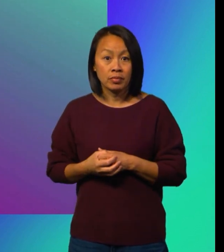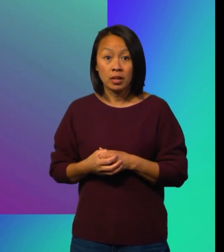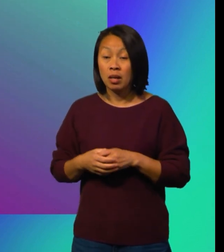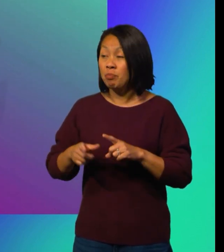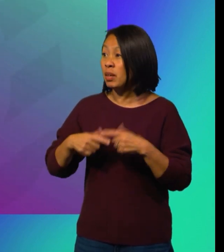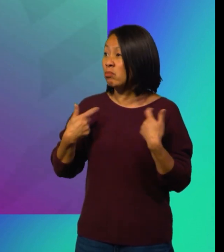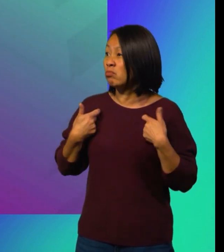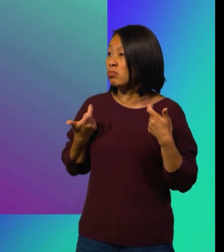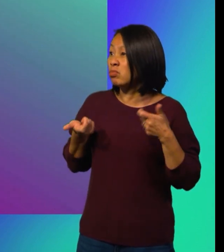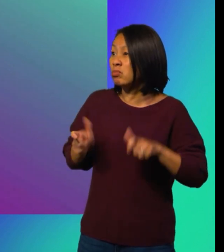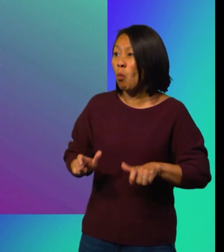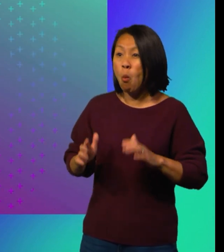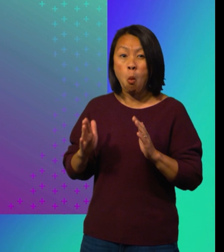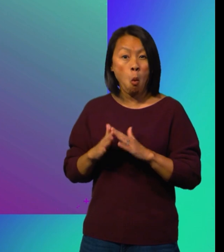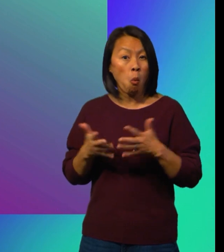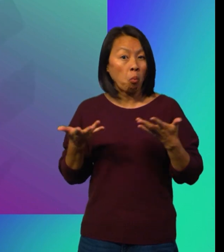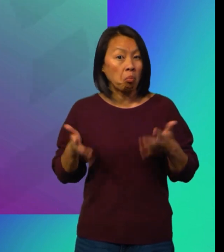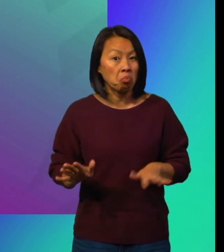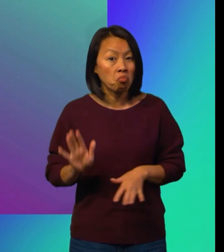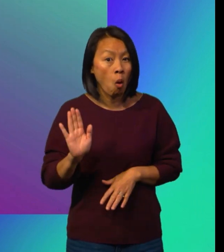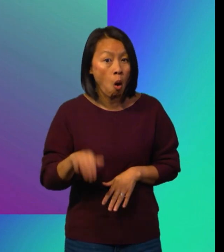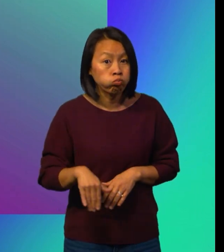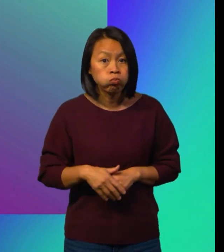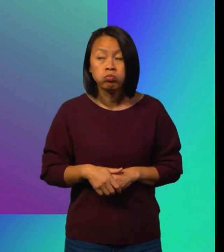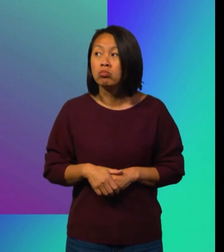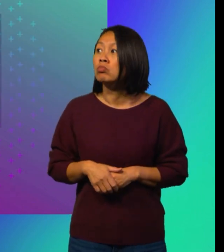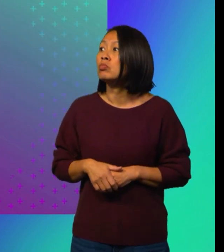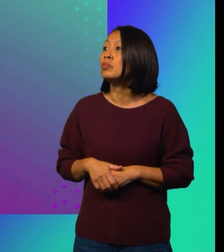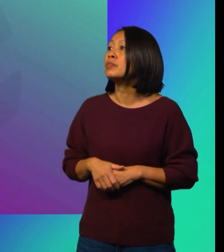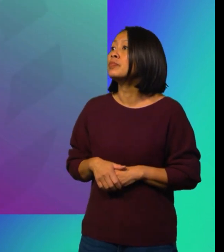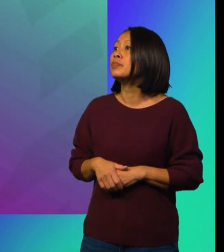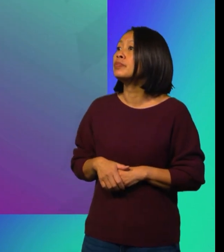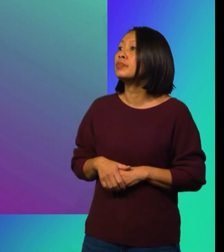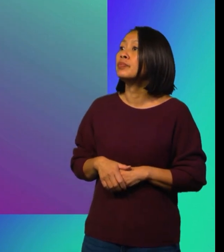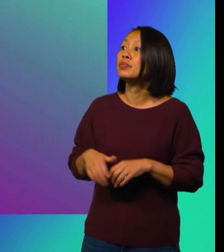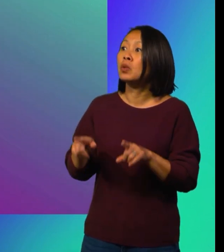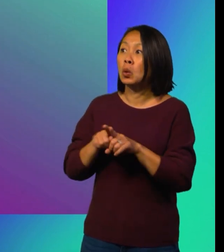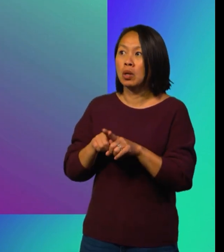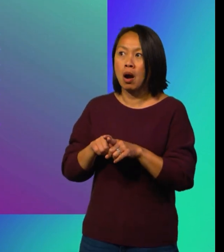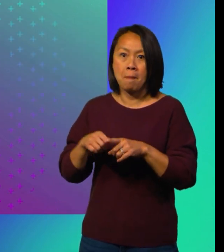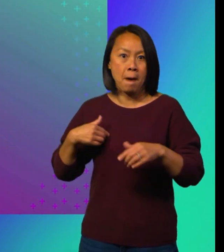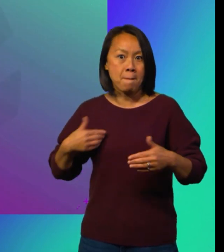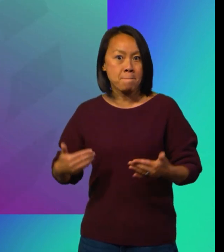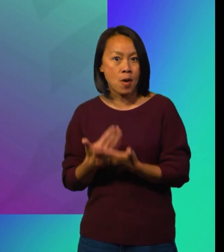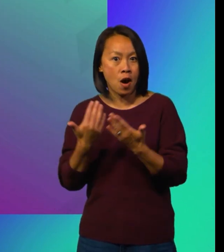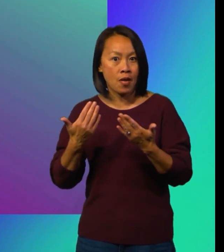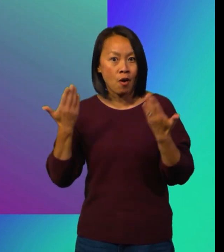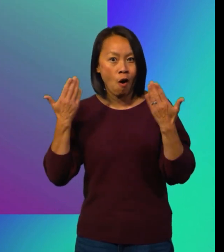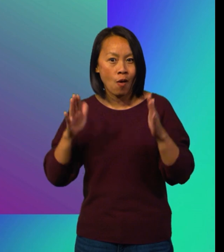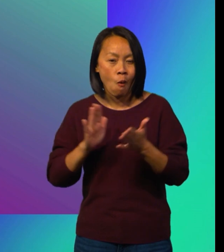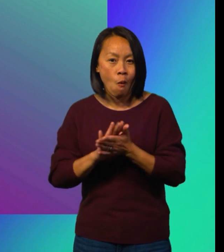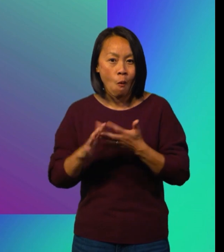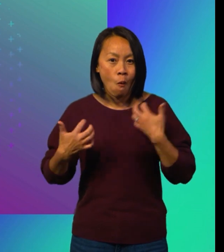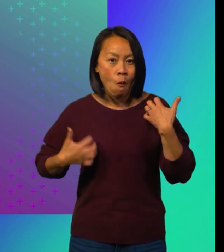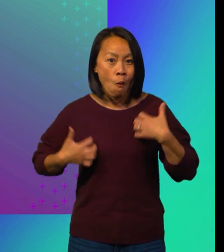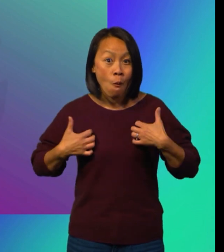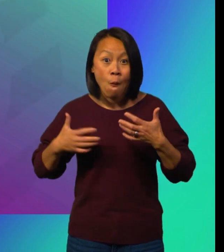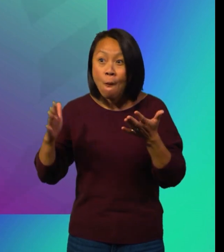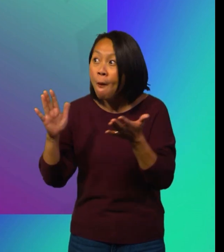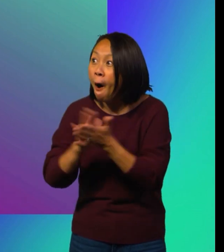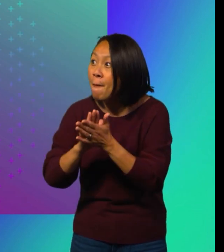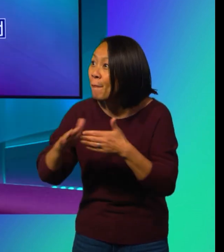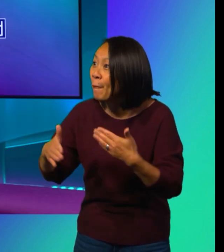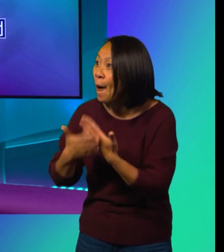stay at home. And finally, another news rounder says, it's my birthday in the holiday. I'm really excited. Well, a huge happy birthday to